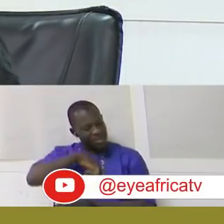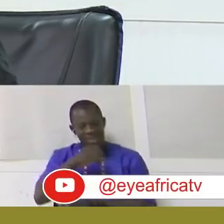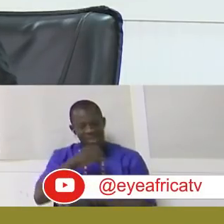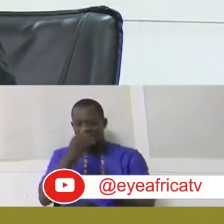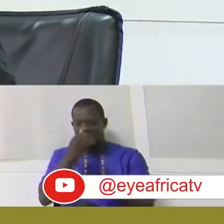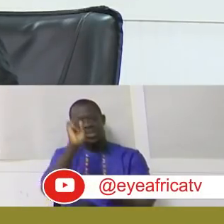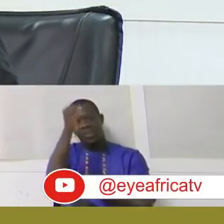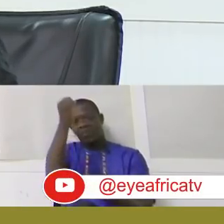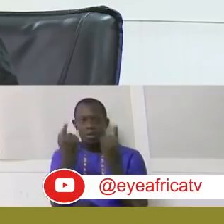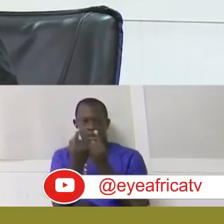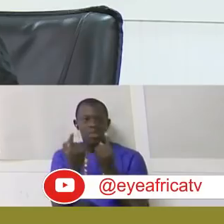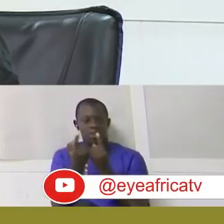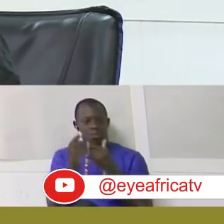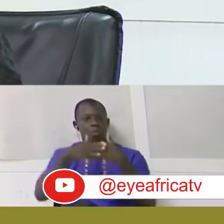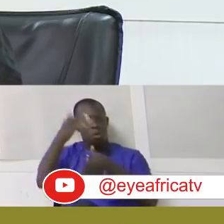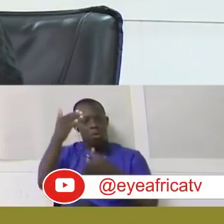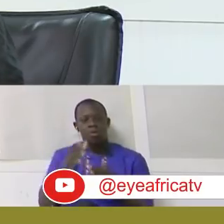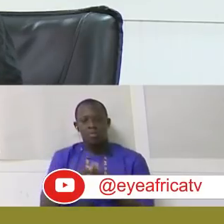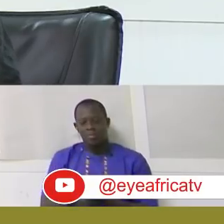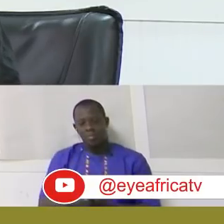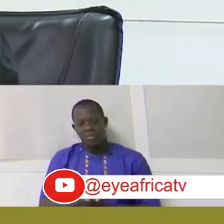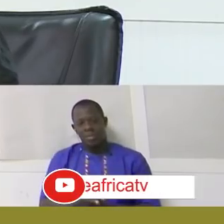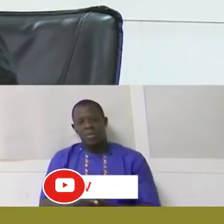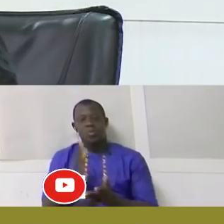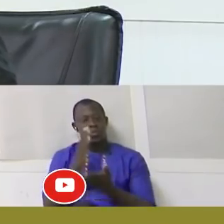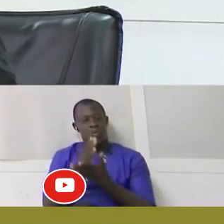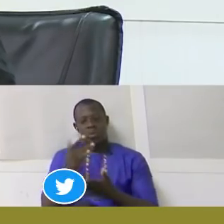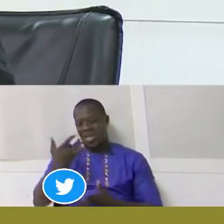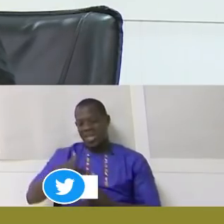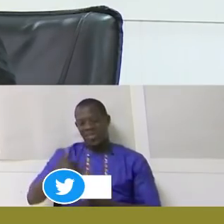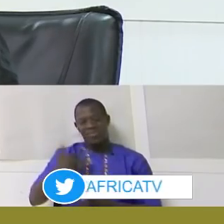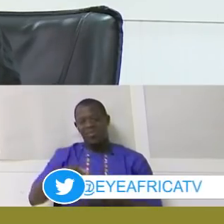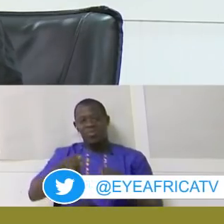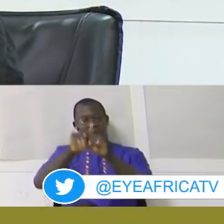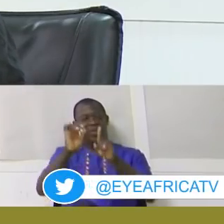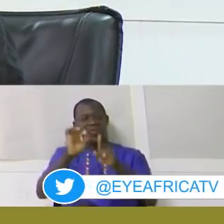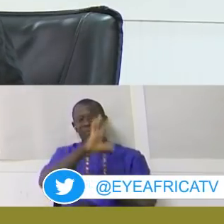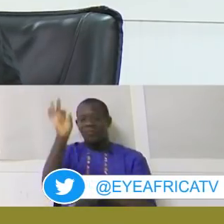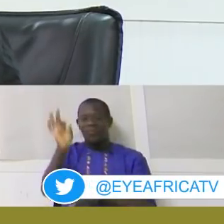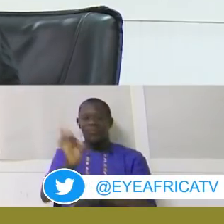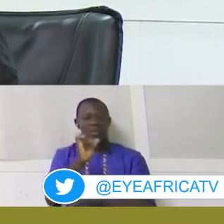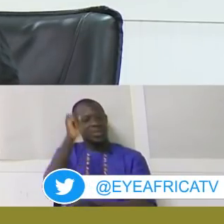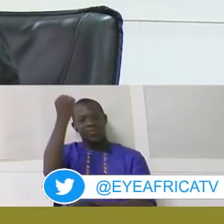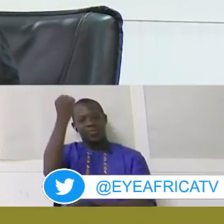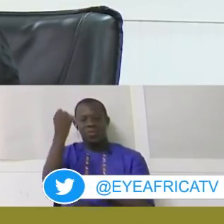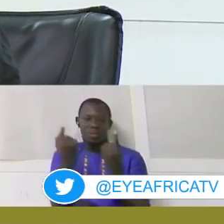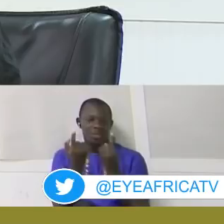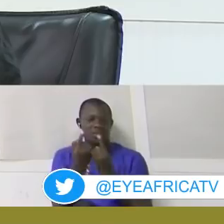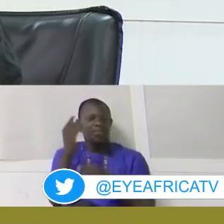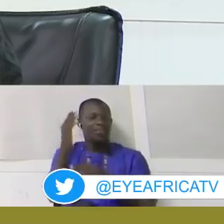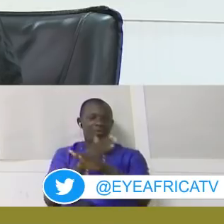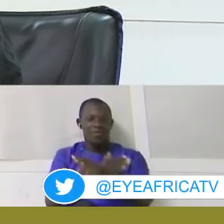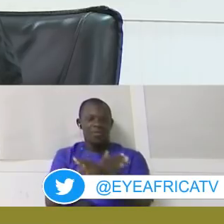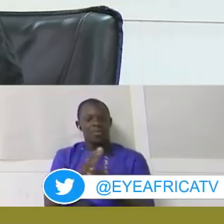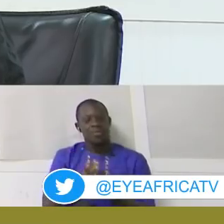It's something that we deplore a lot. And we lived a very